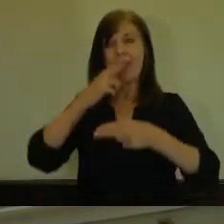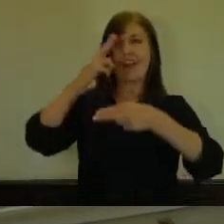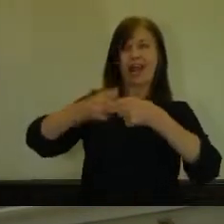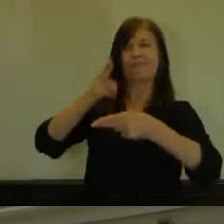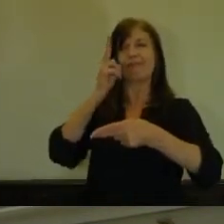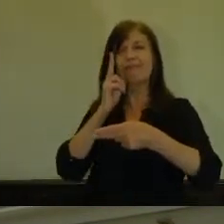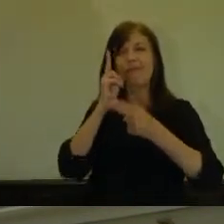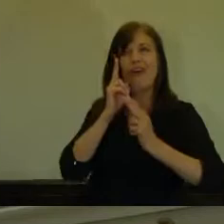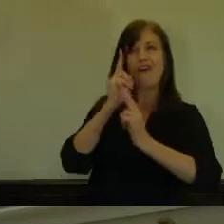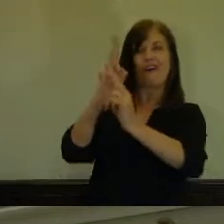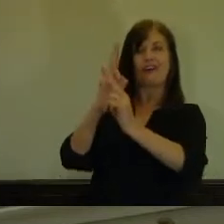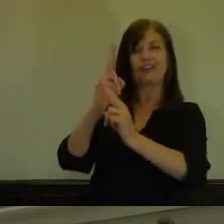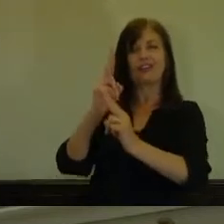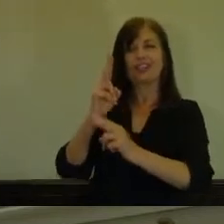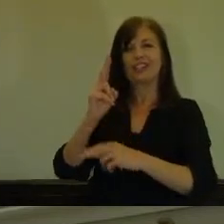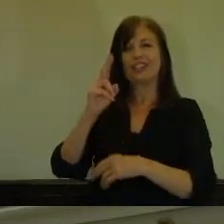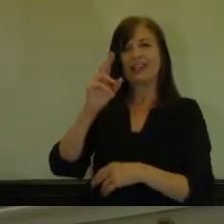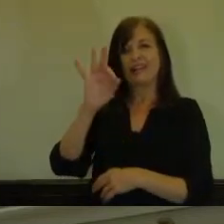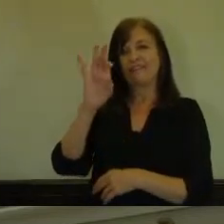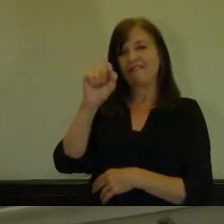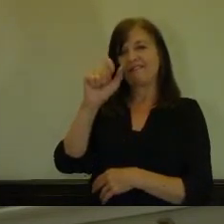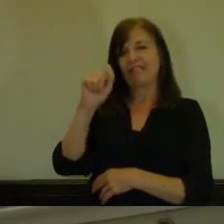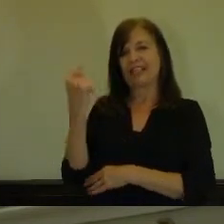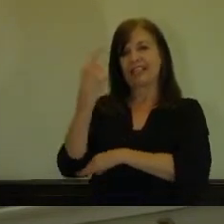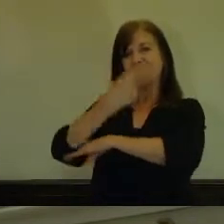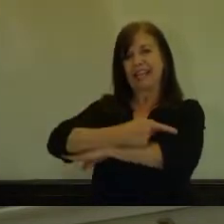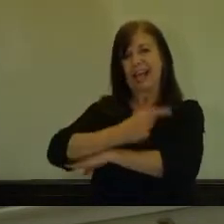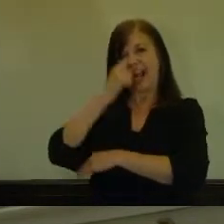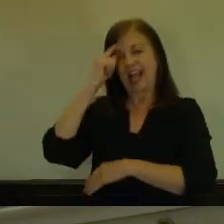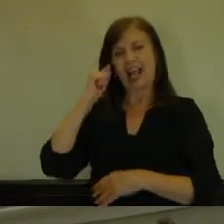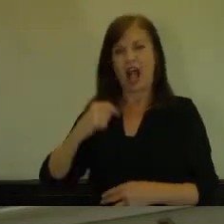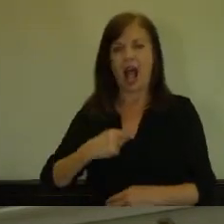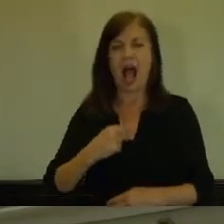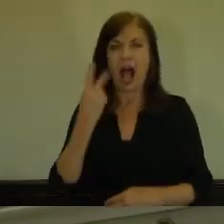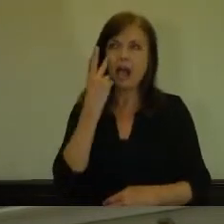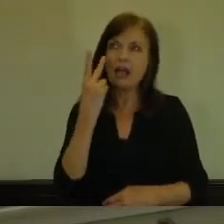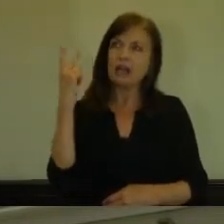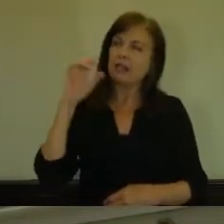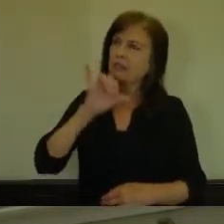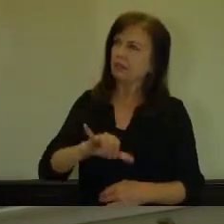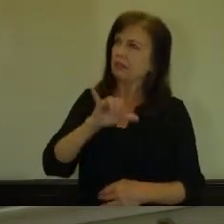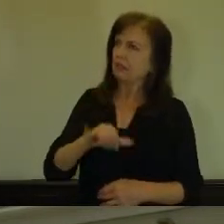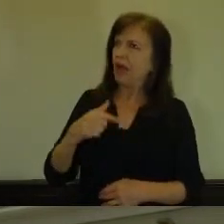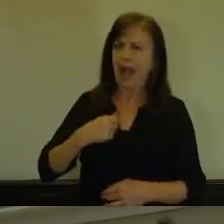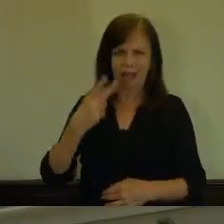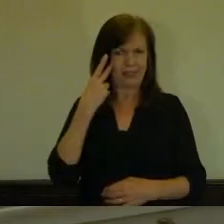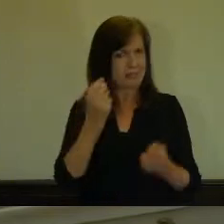to reflect on where and how I've seen that Spirit at work.